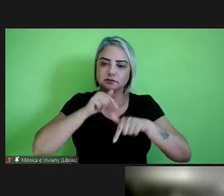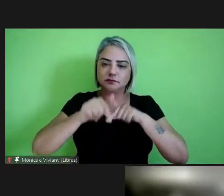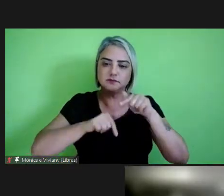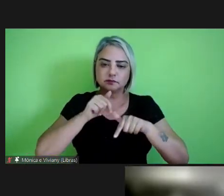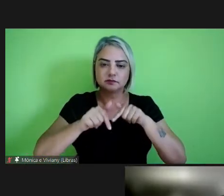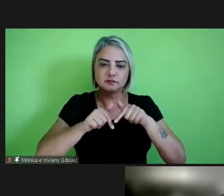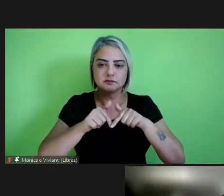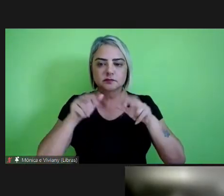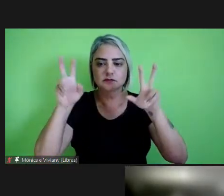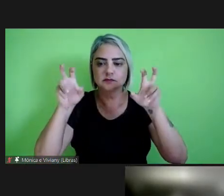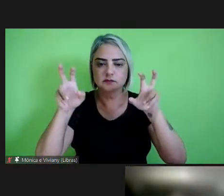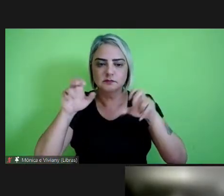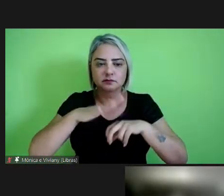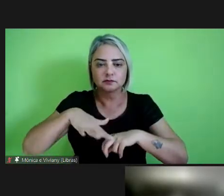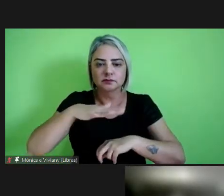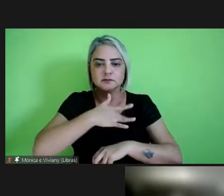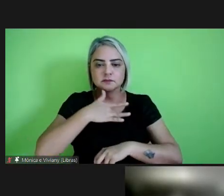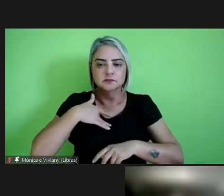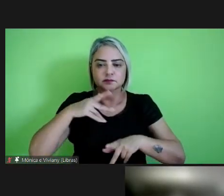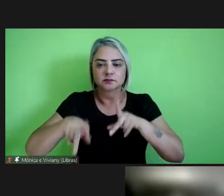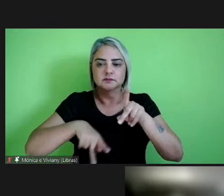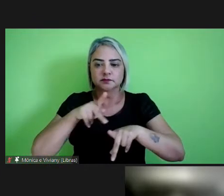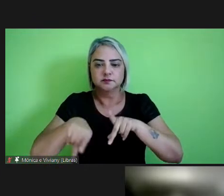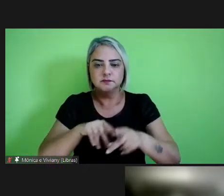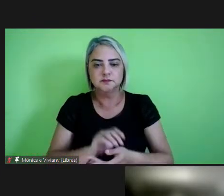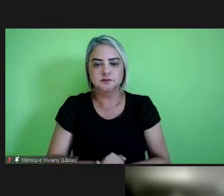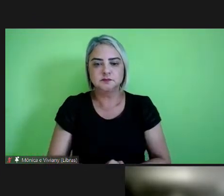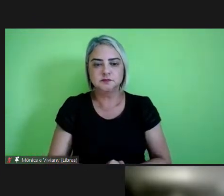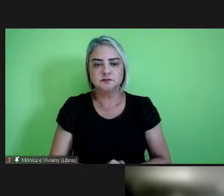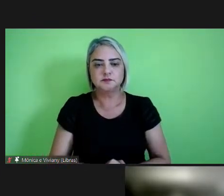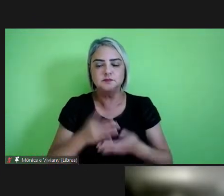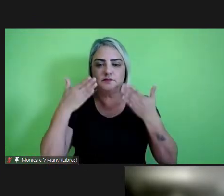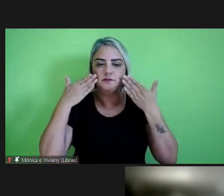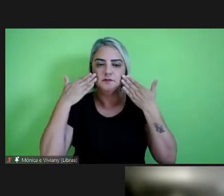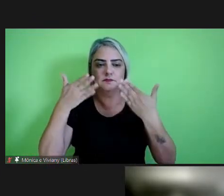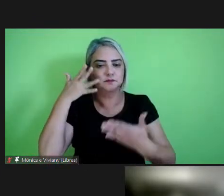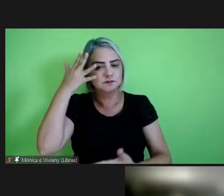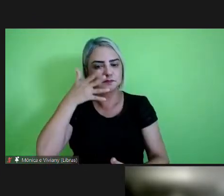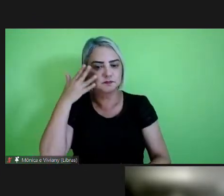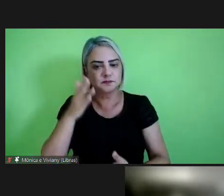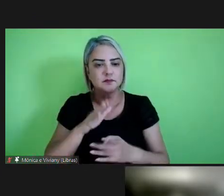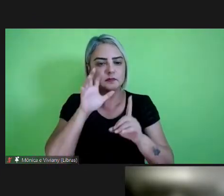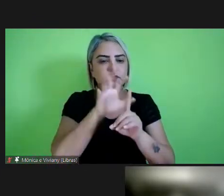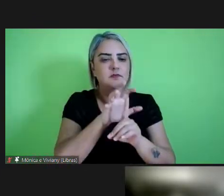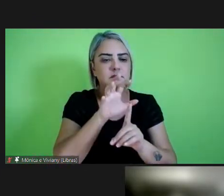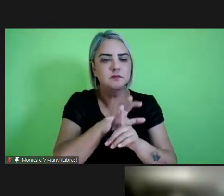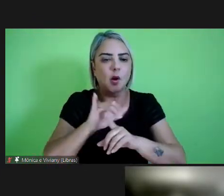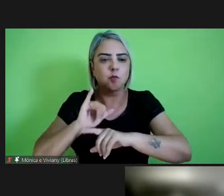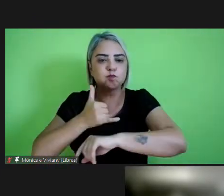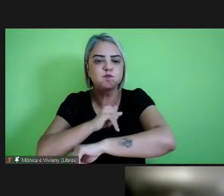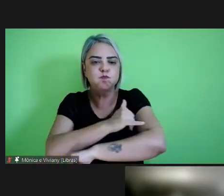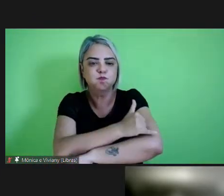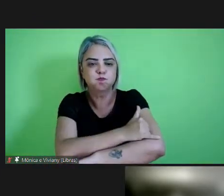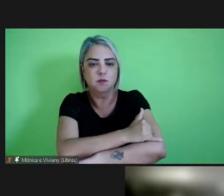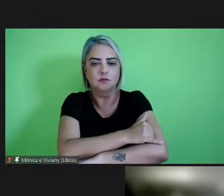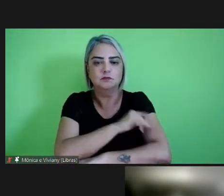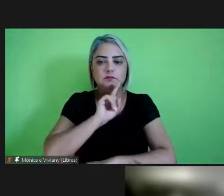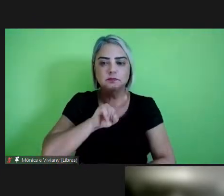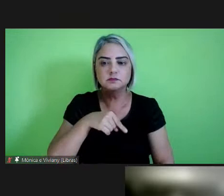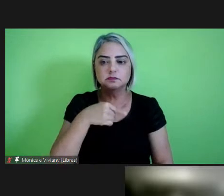responsible to work with the theme of the environment of health. This presentation will be about the approach